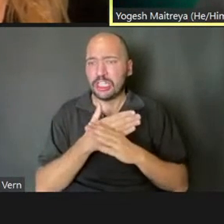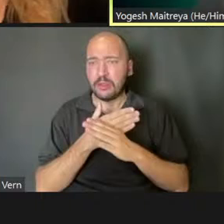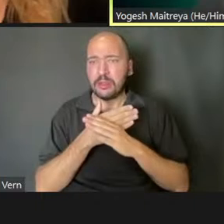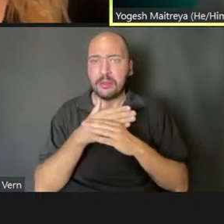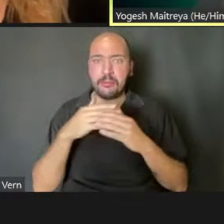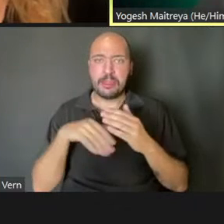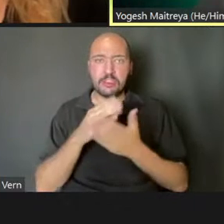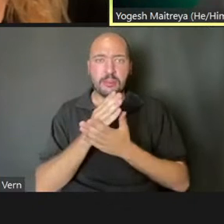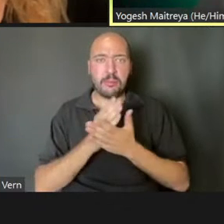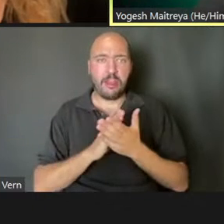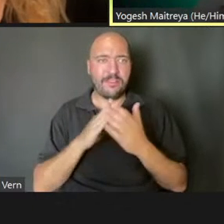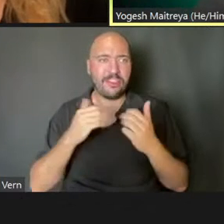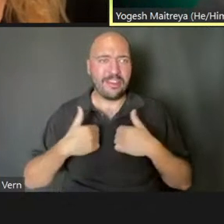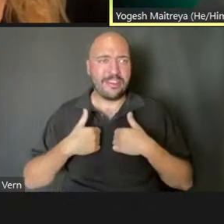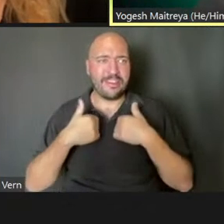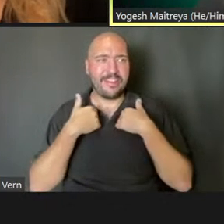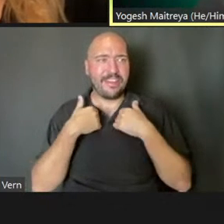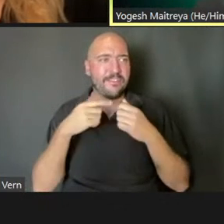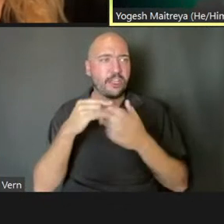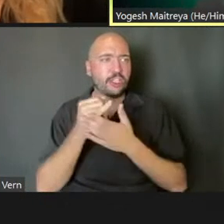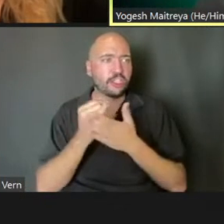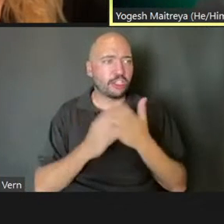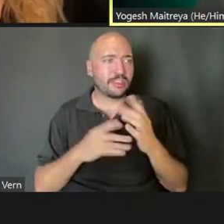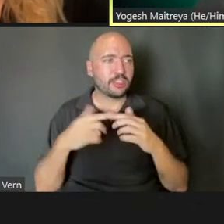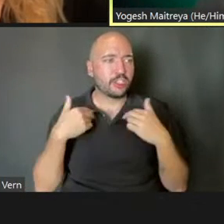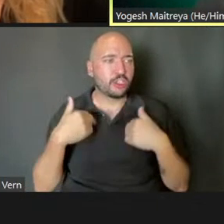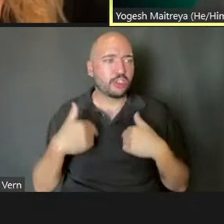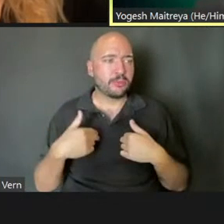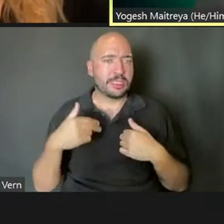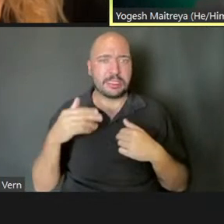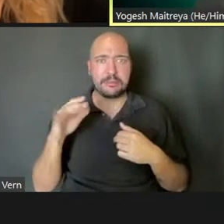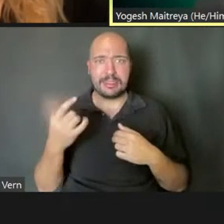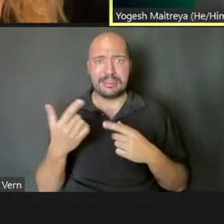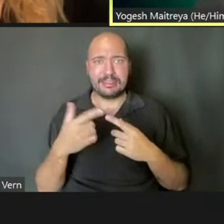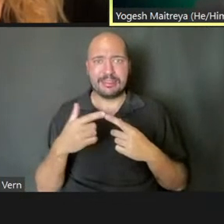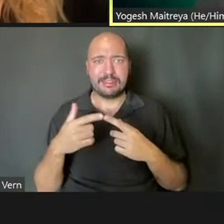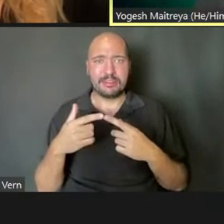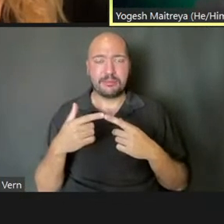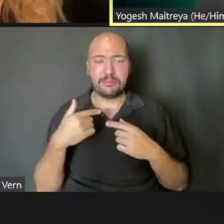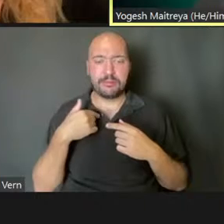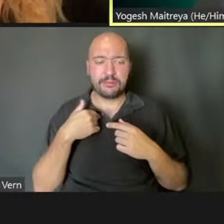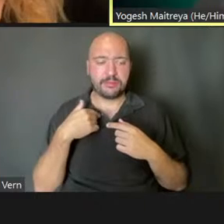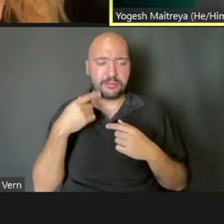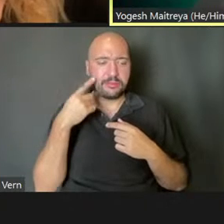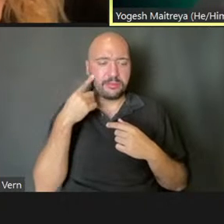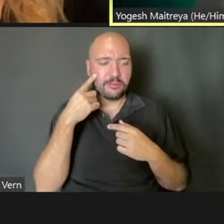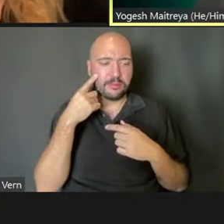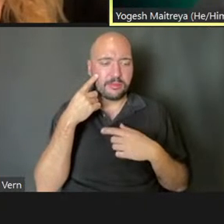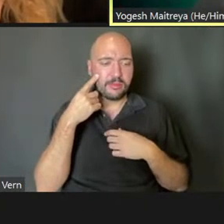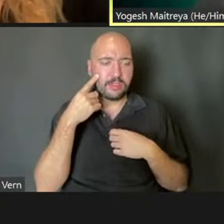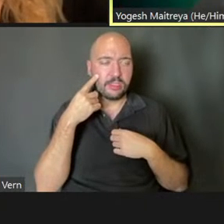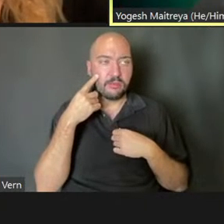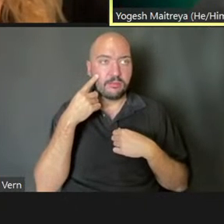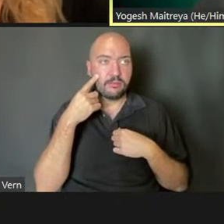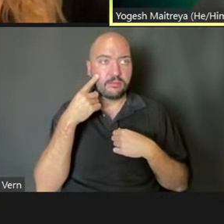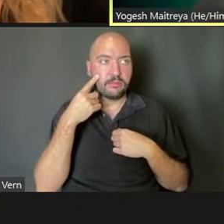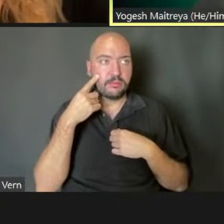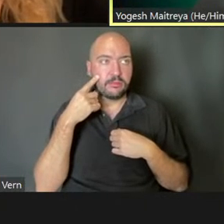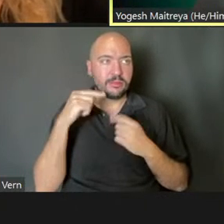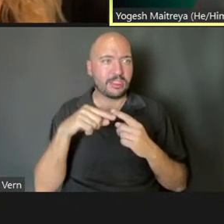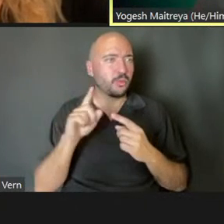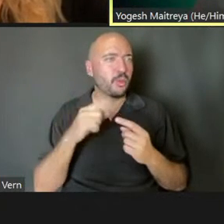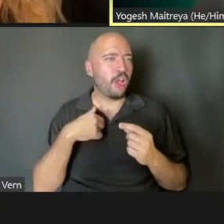the part of their life as an artist, as a human being. And I think this is where I also